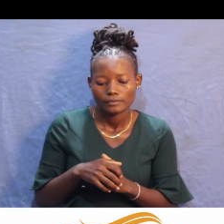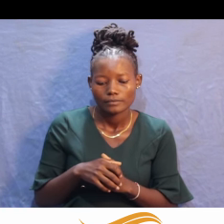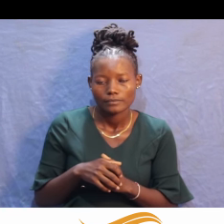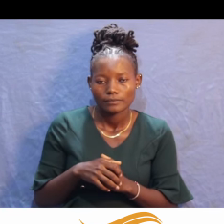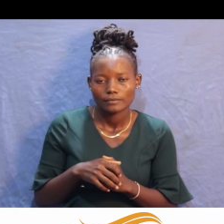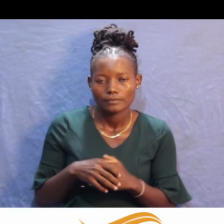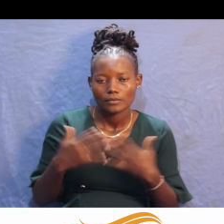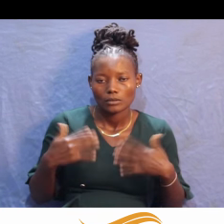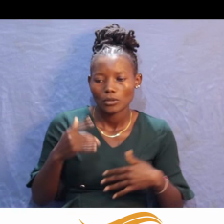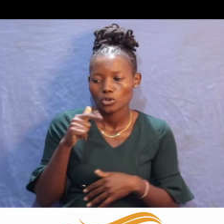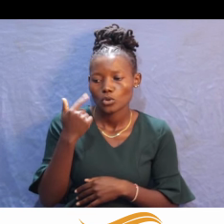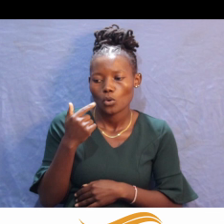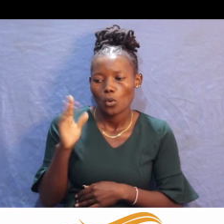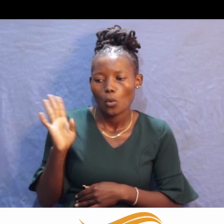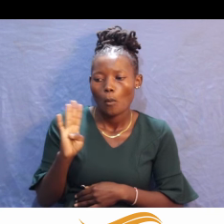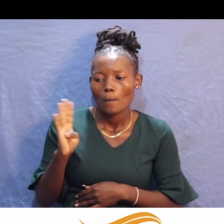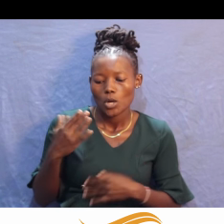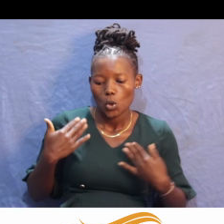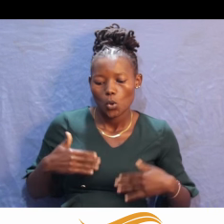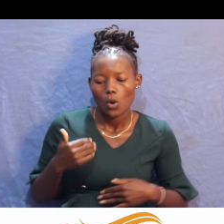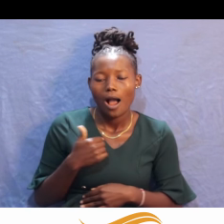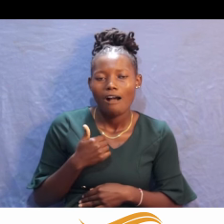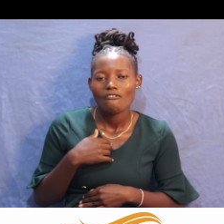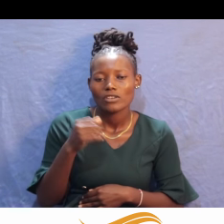the one in the blue, as we get older,